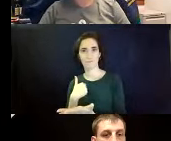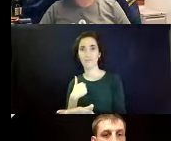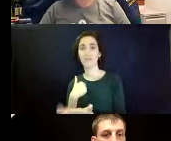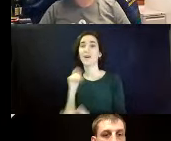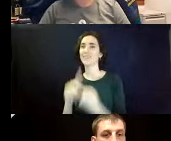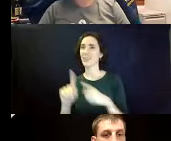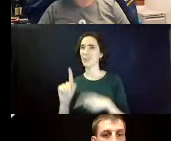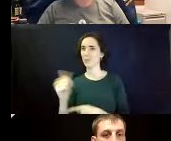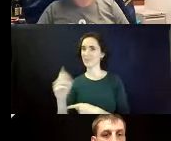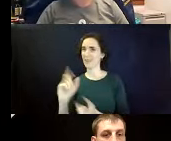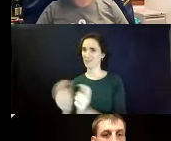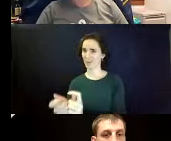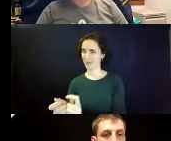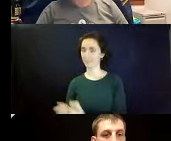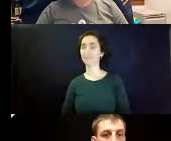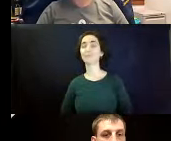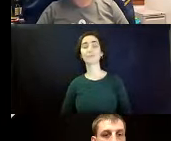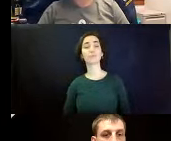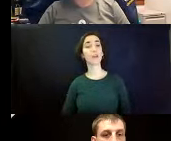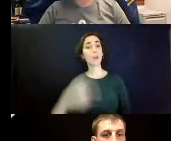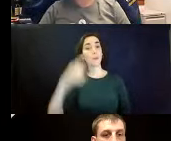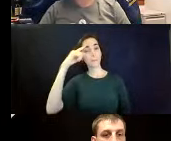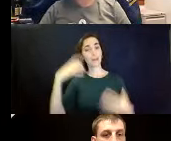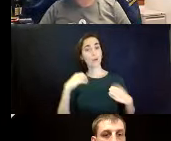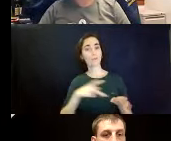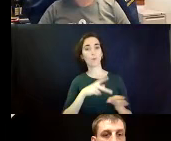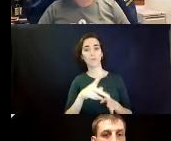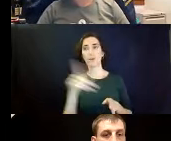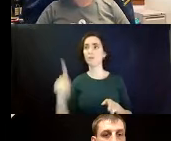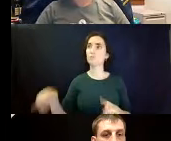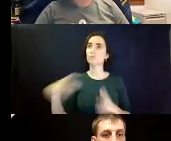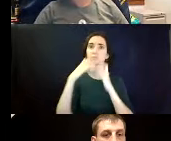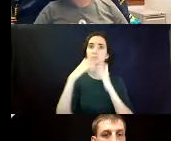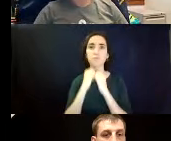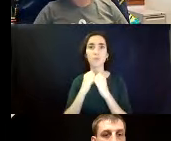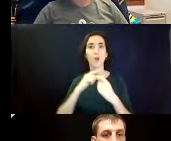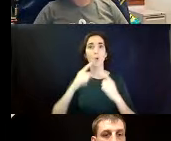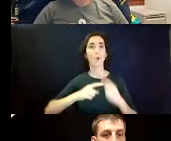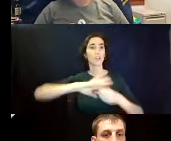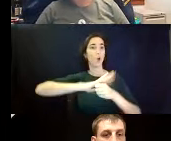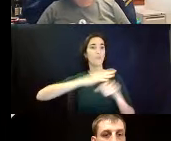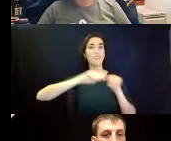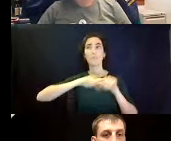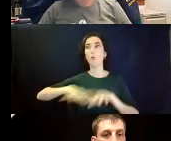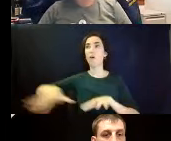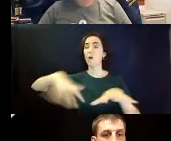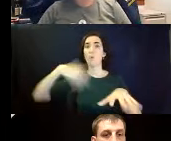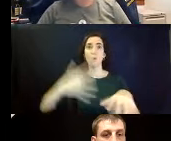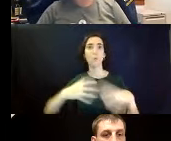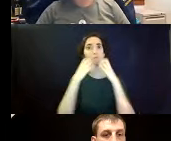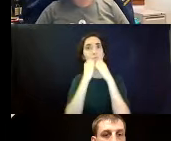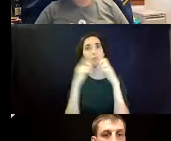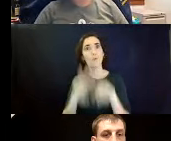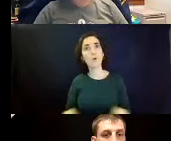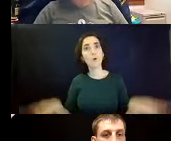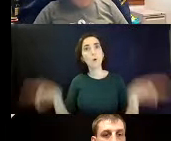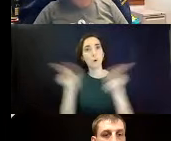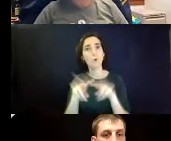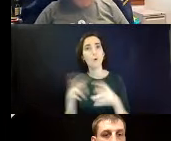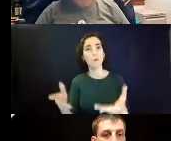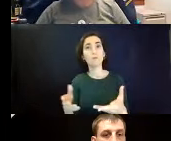health professionals, we value mental health professionals, especially during these times with COVID. Make sure those, the doctors, the mental